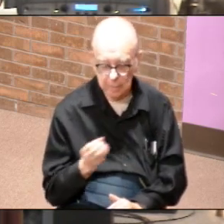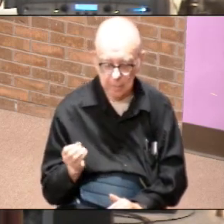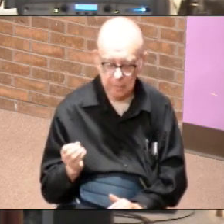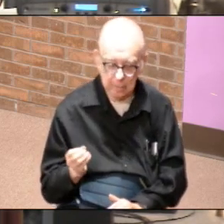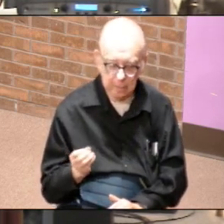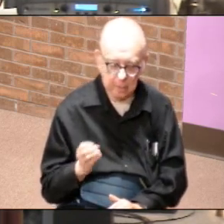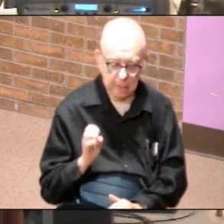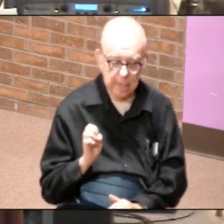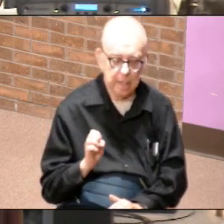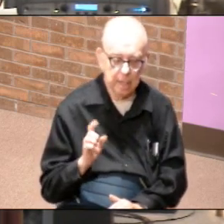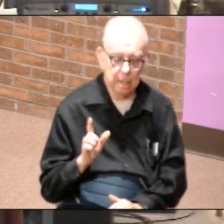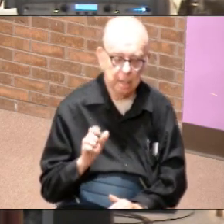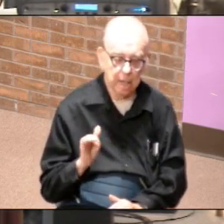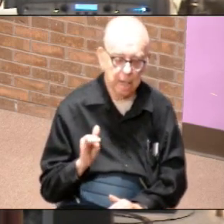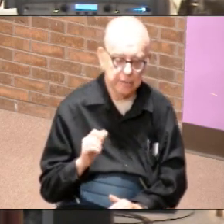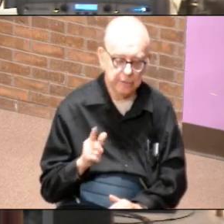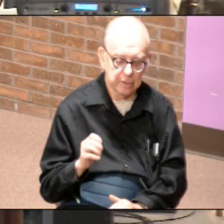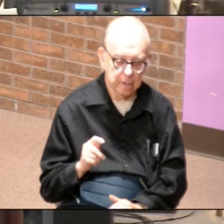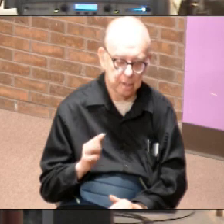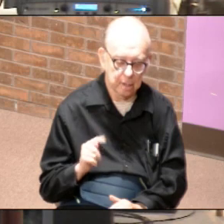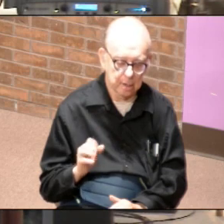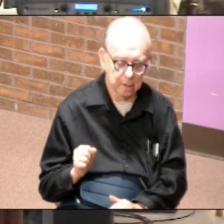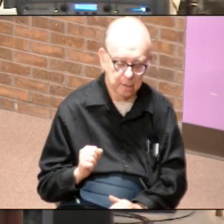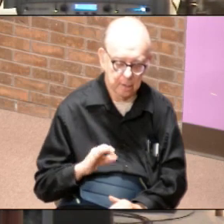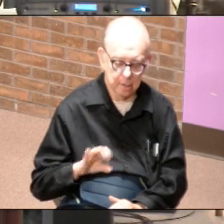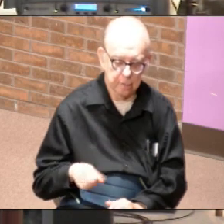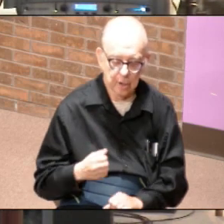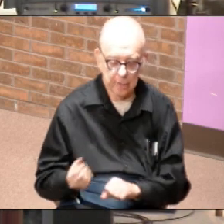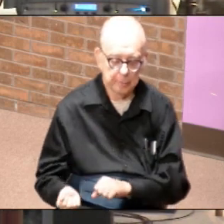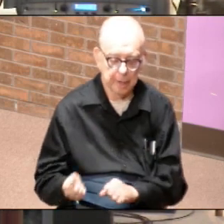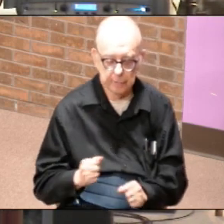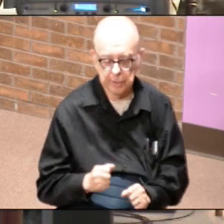of Elizabeth, John the Baptist